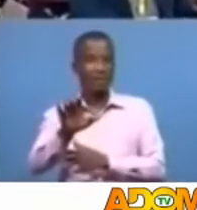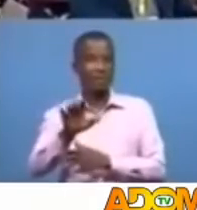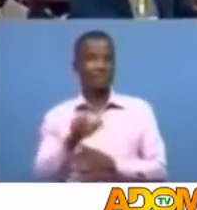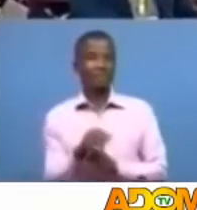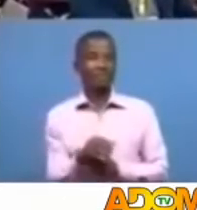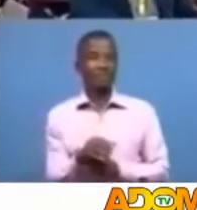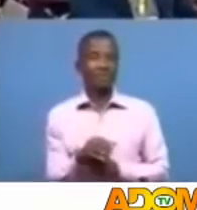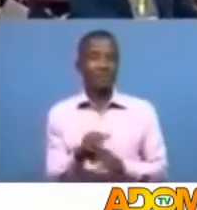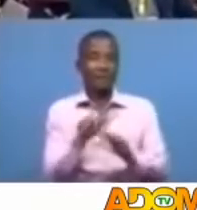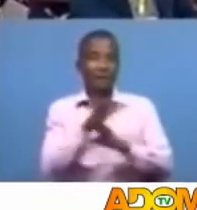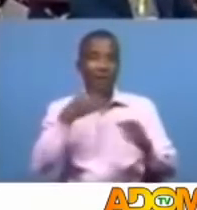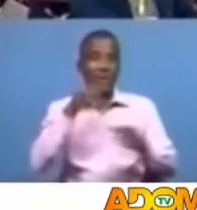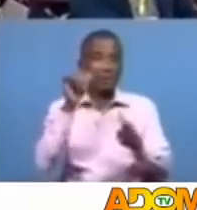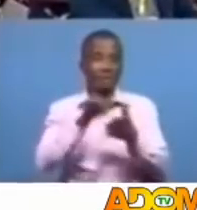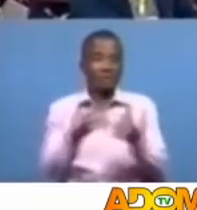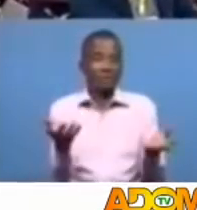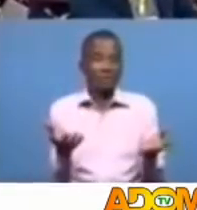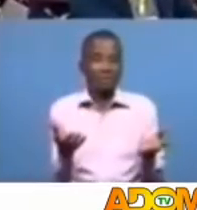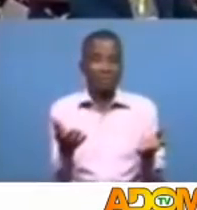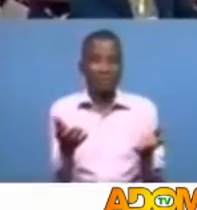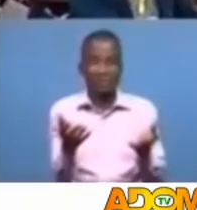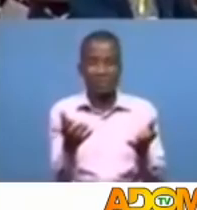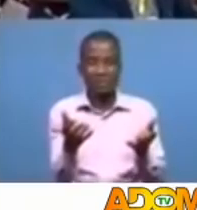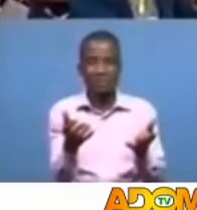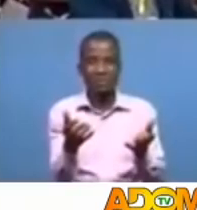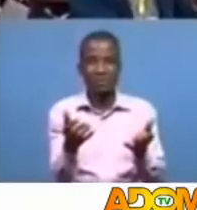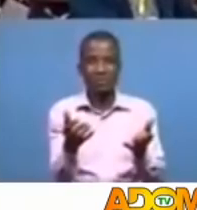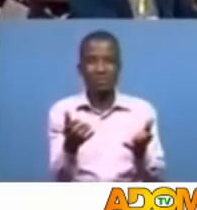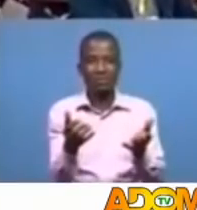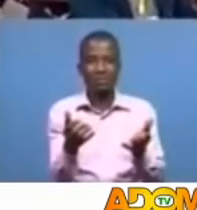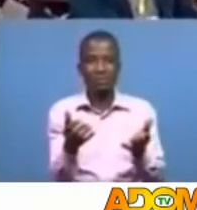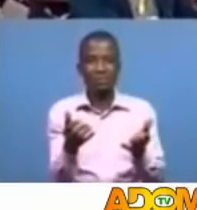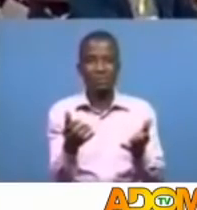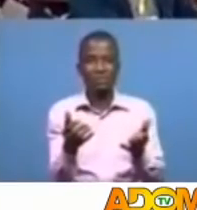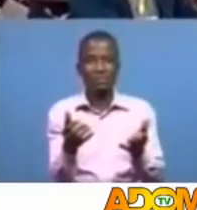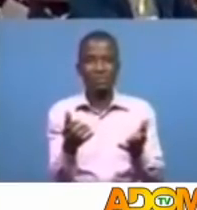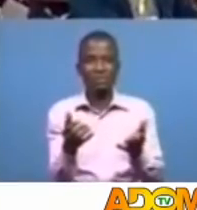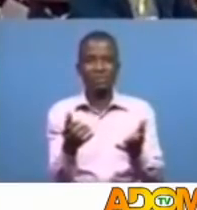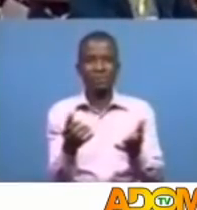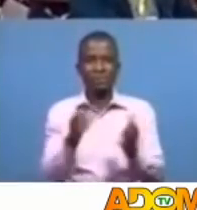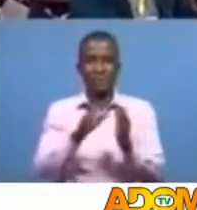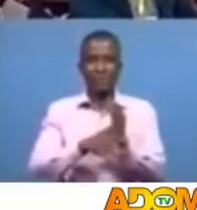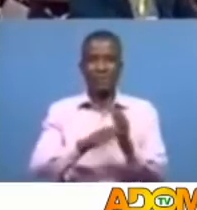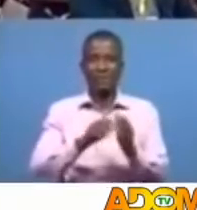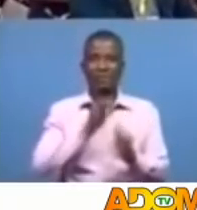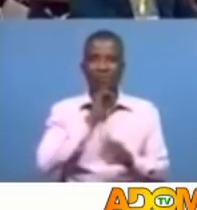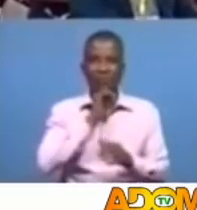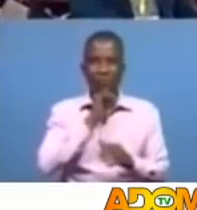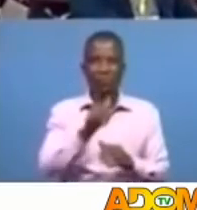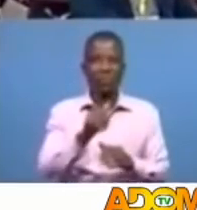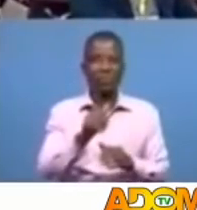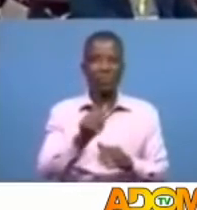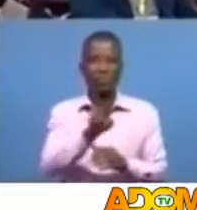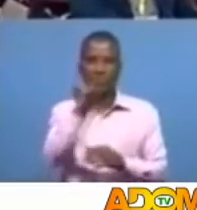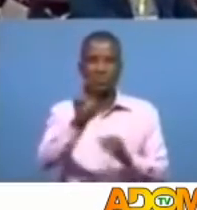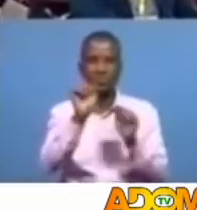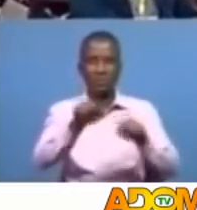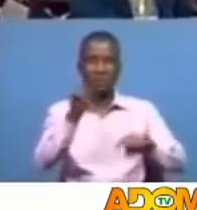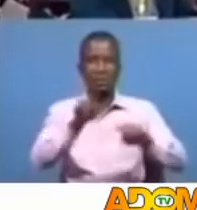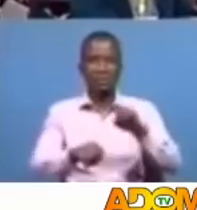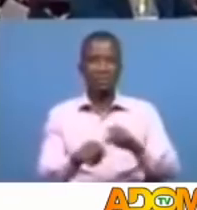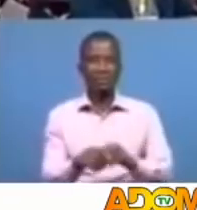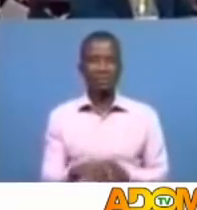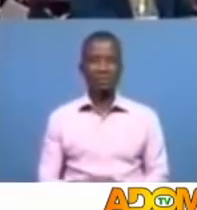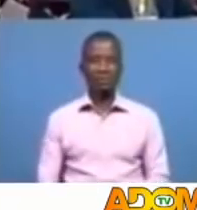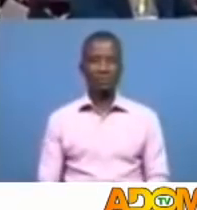says. It doesn't say that in the exercise of my discretion, this and that. It doesn't say that. It just says it is not applicable. That is what it